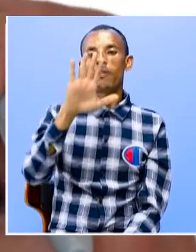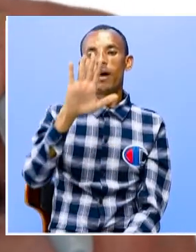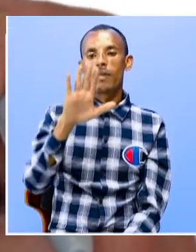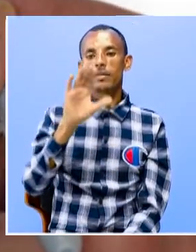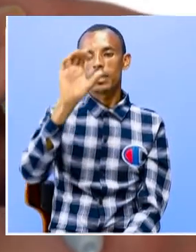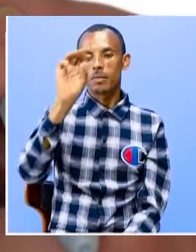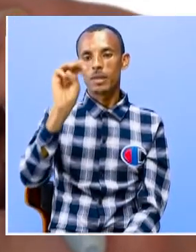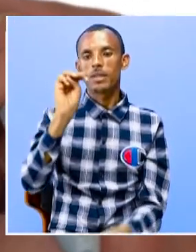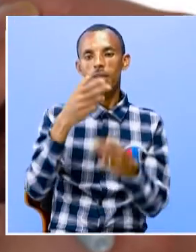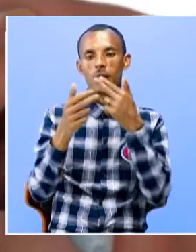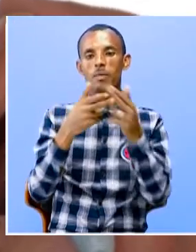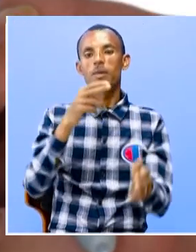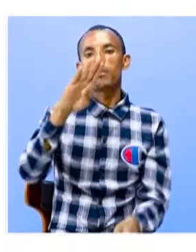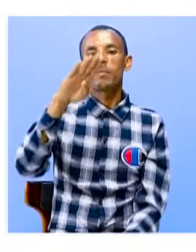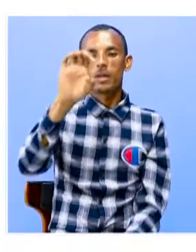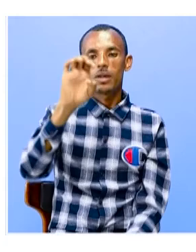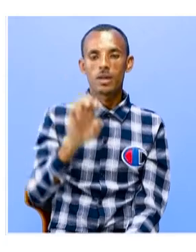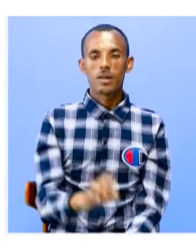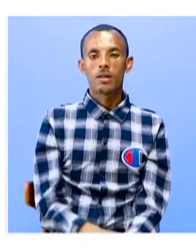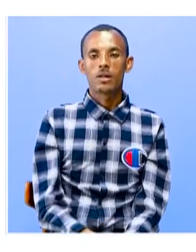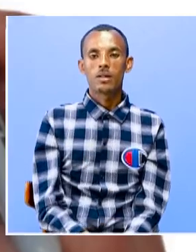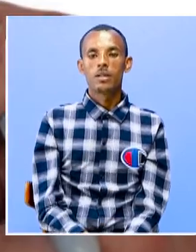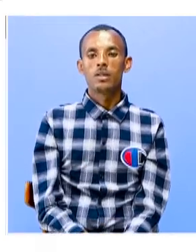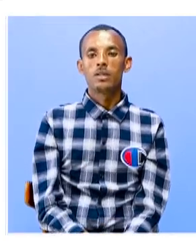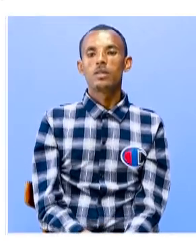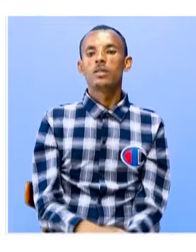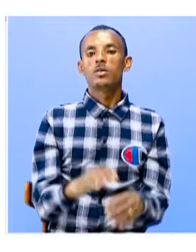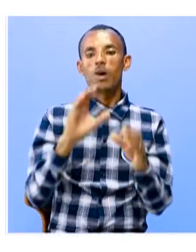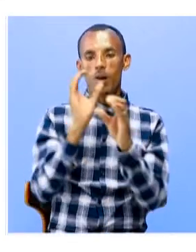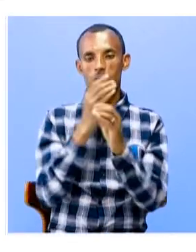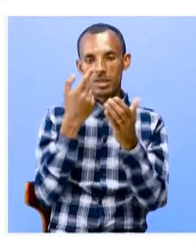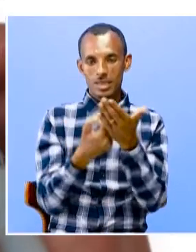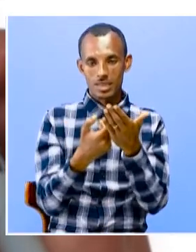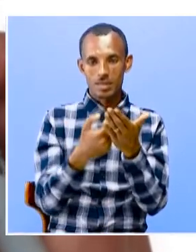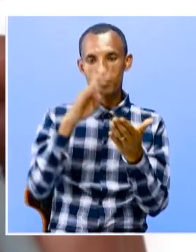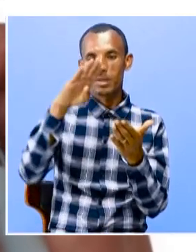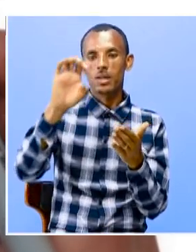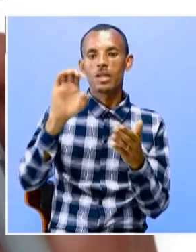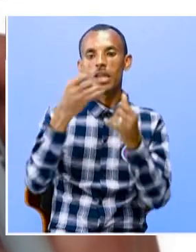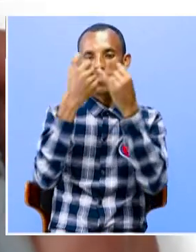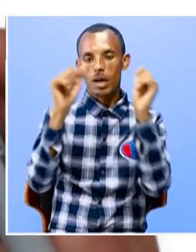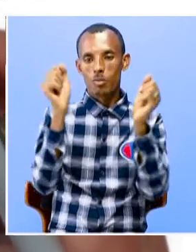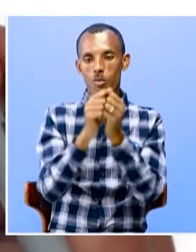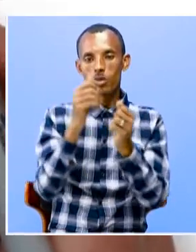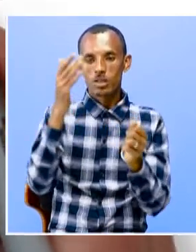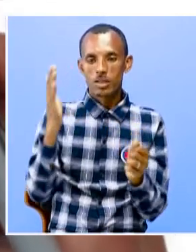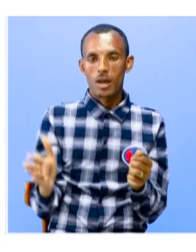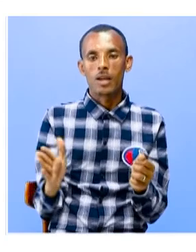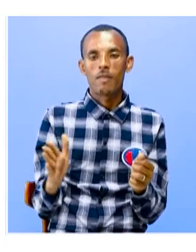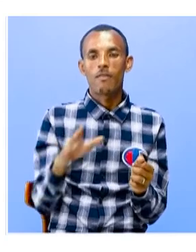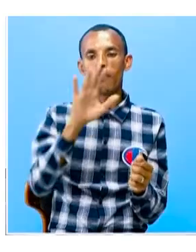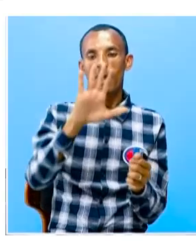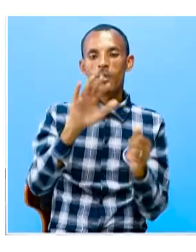centimeter times BE. So to calculate BE, divide both sides by